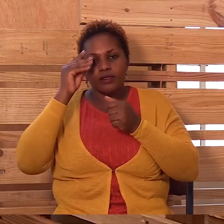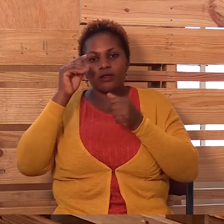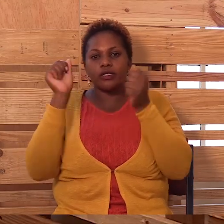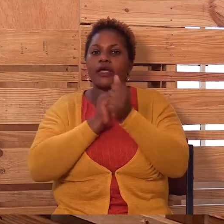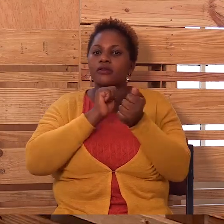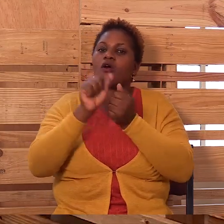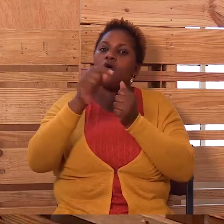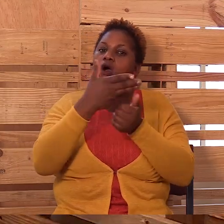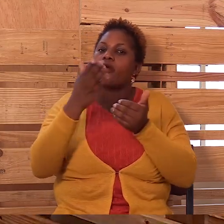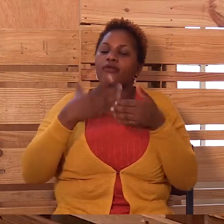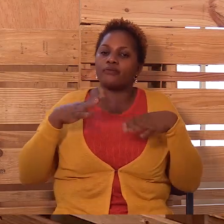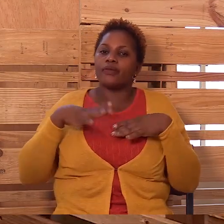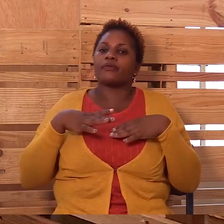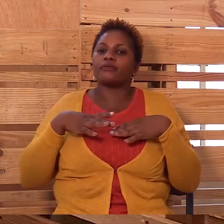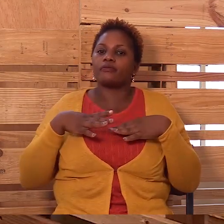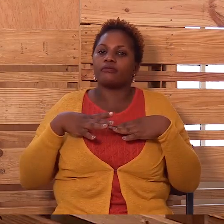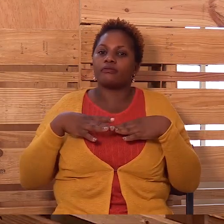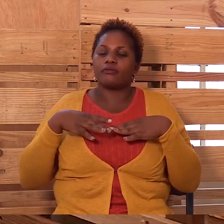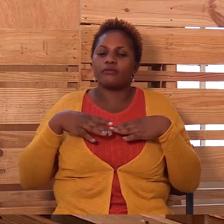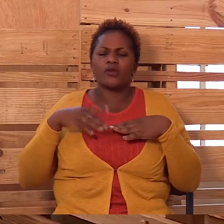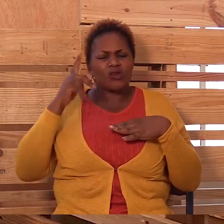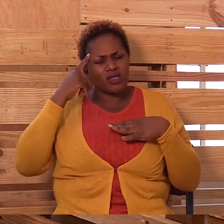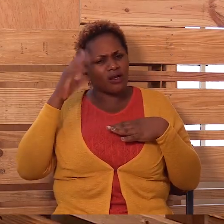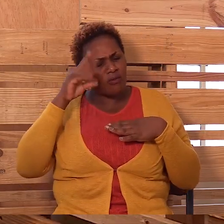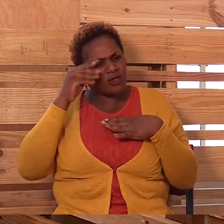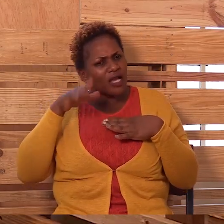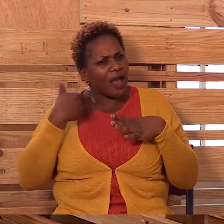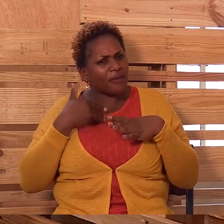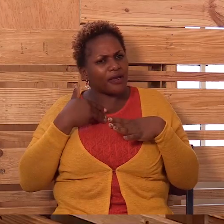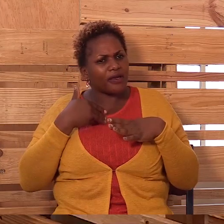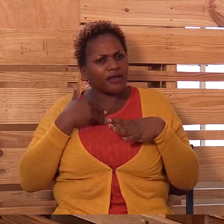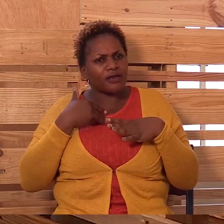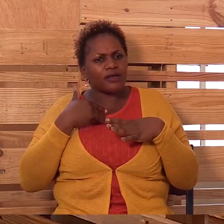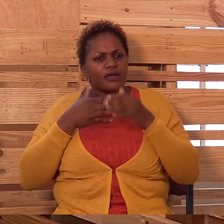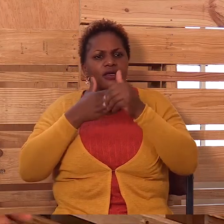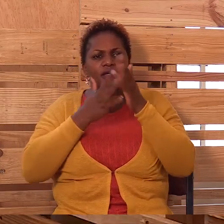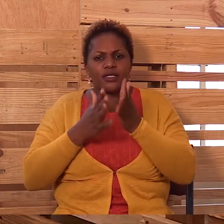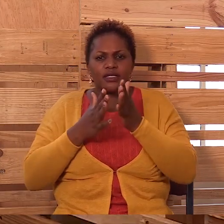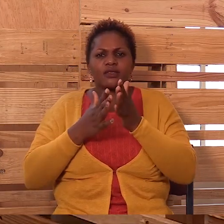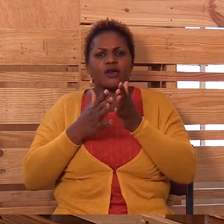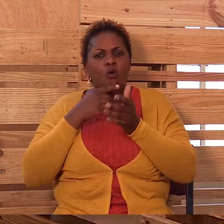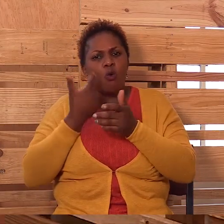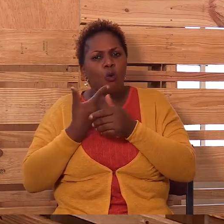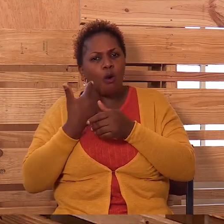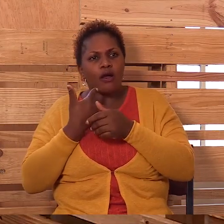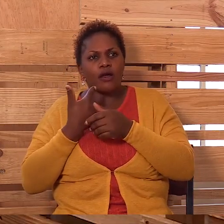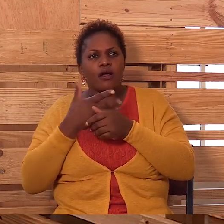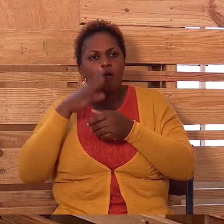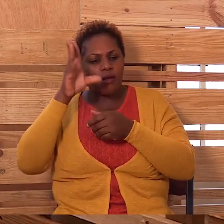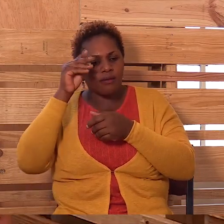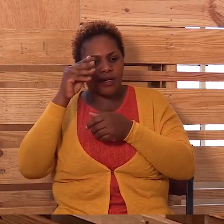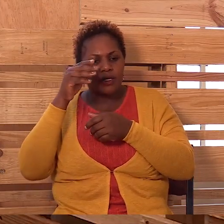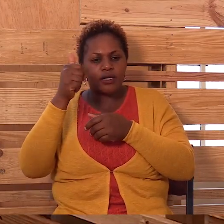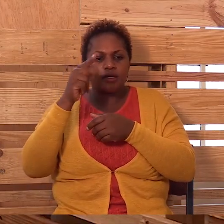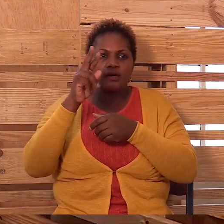Moses, I'm going to destroy all these people. Do you think Moses was happy? No, who was he going to lead if he destroyed all the people?